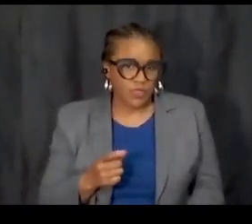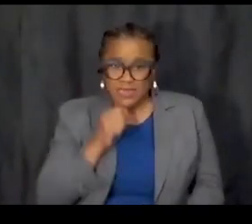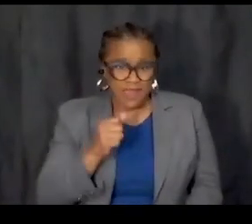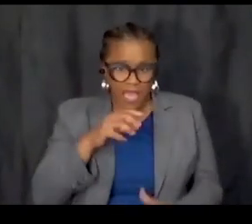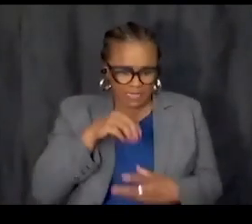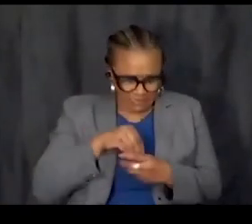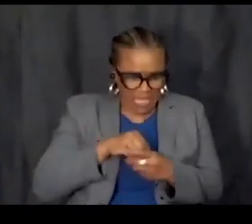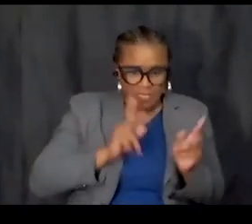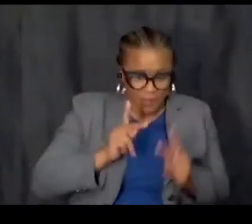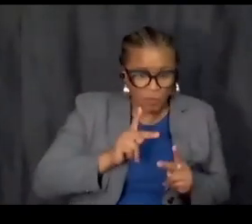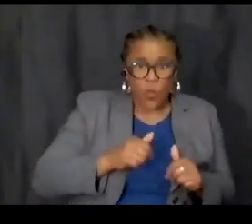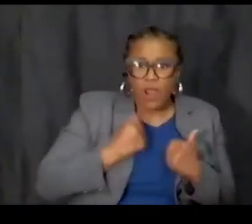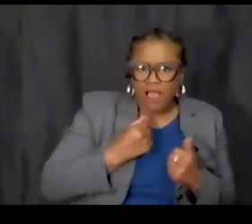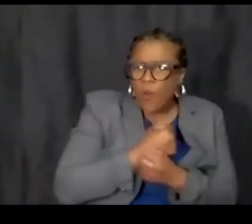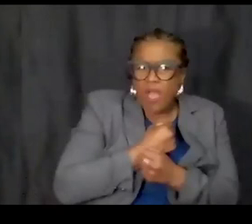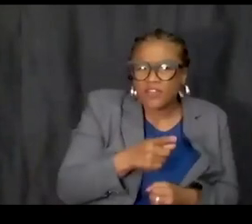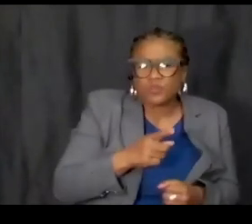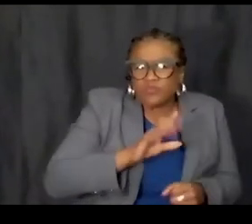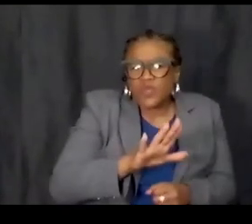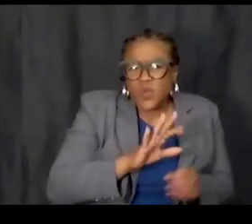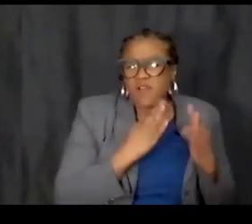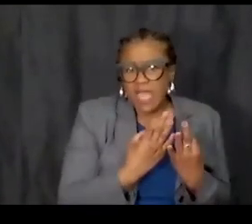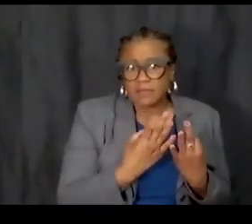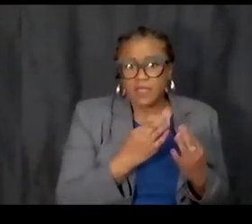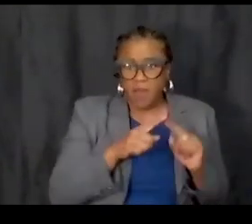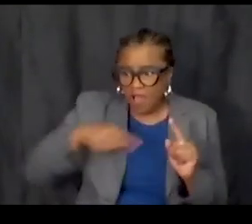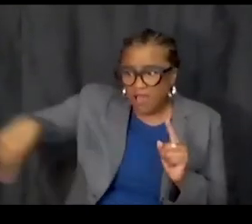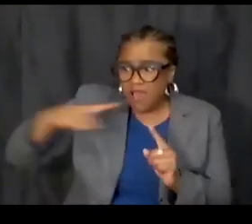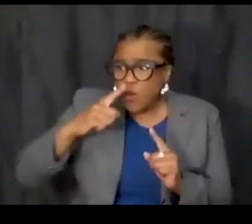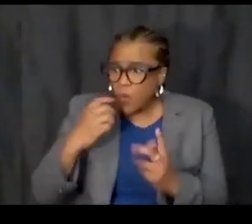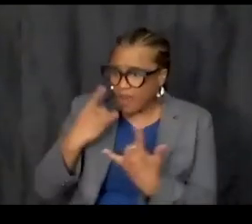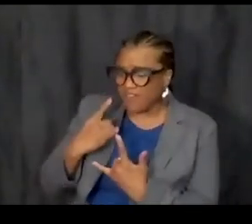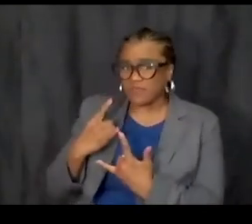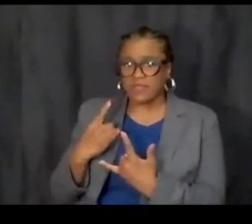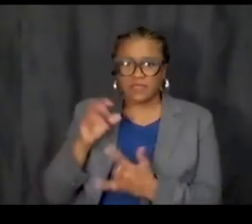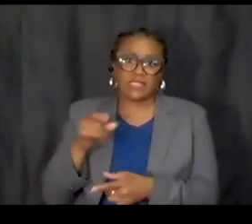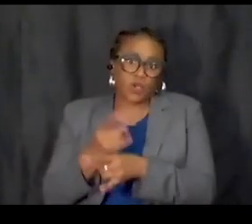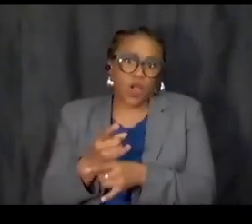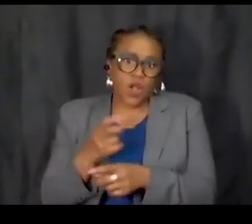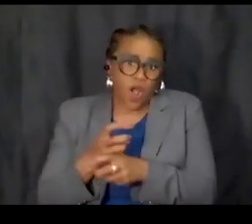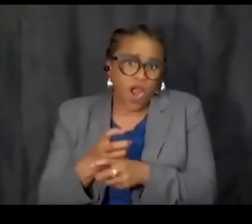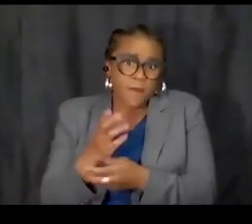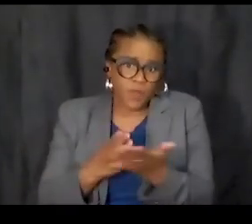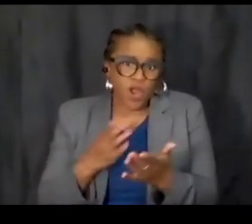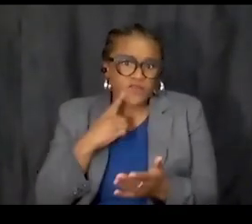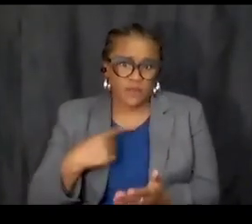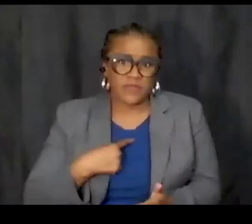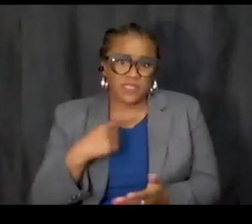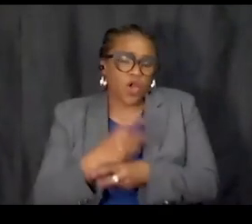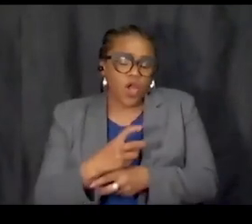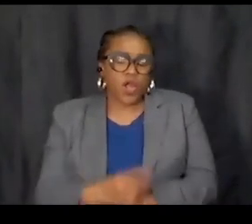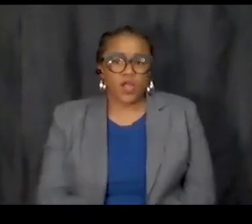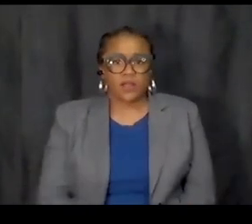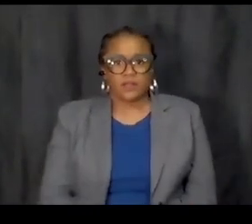you know, your original family, has been the hardest thing for me to do. Can I piggyback off that